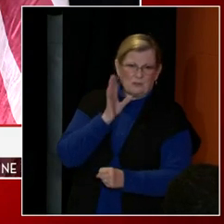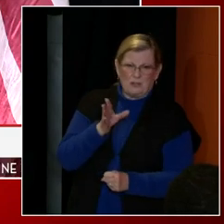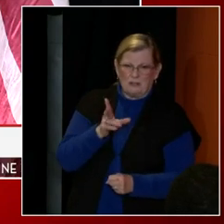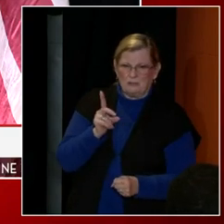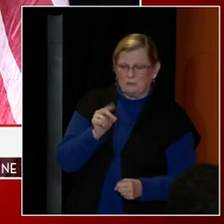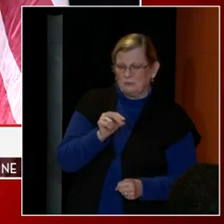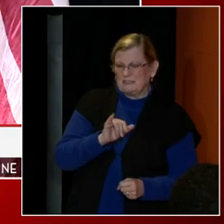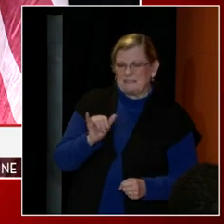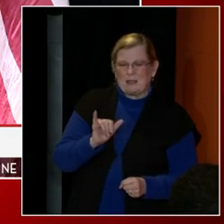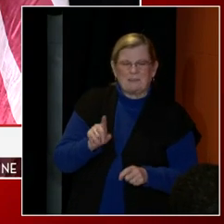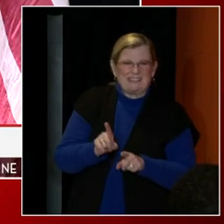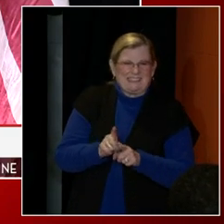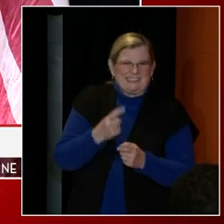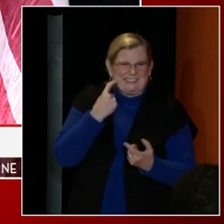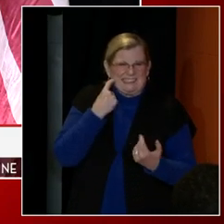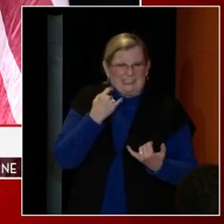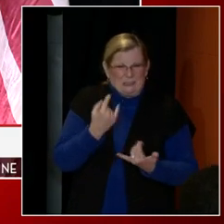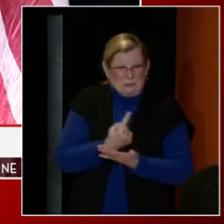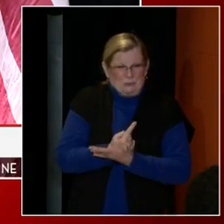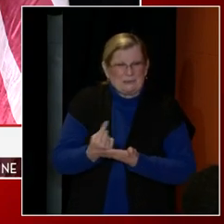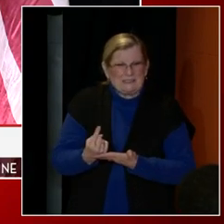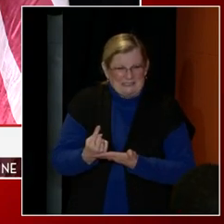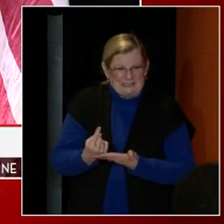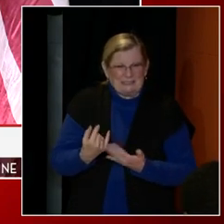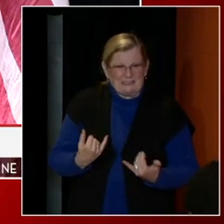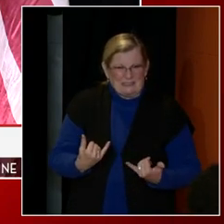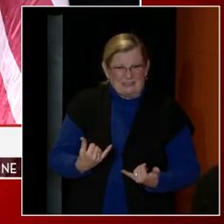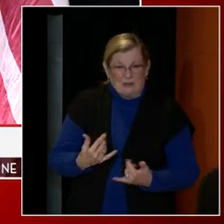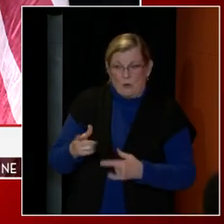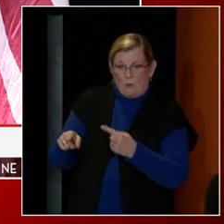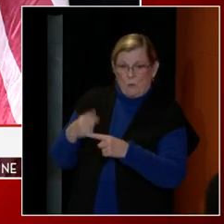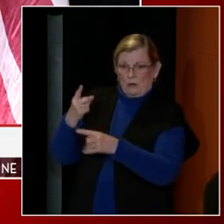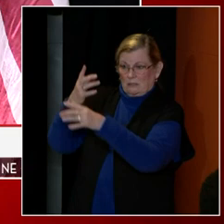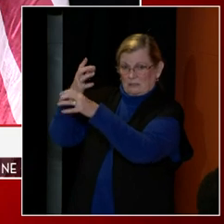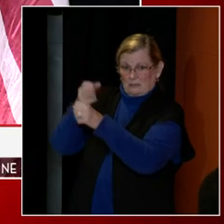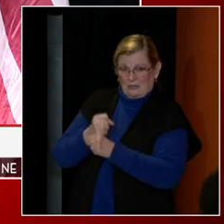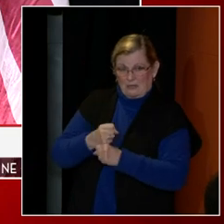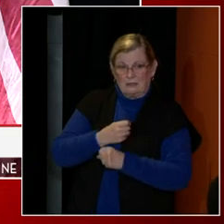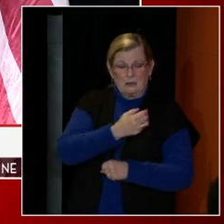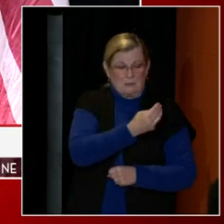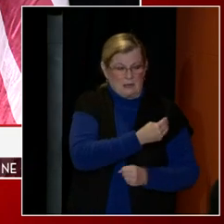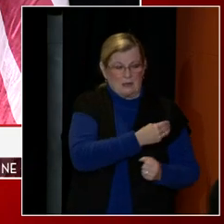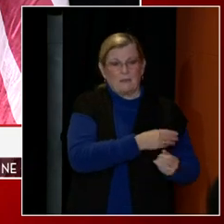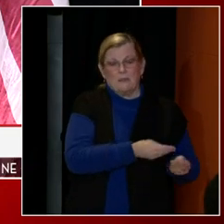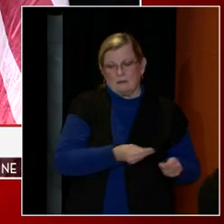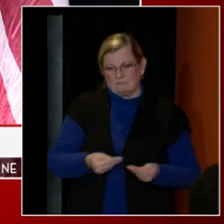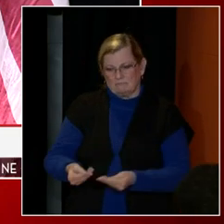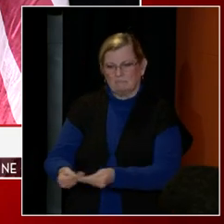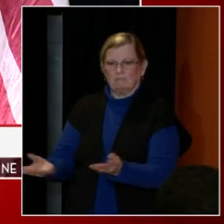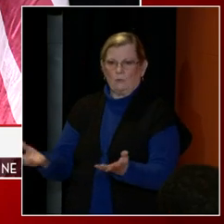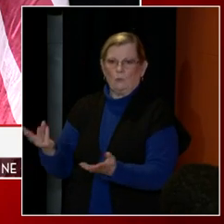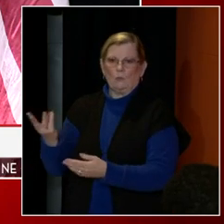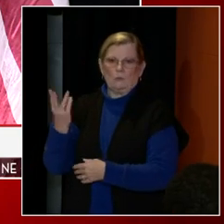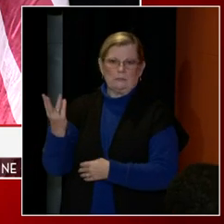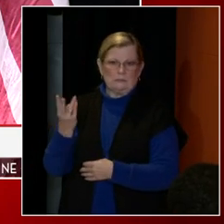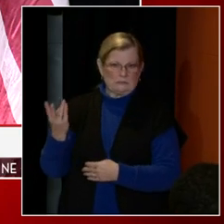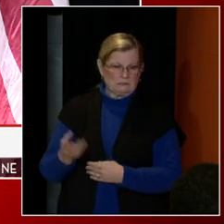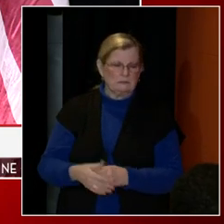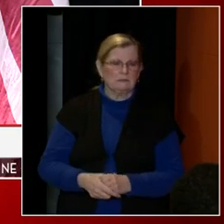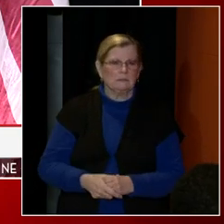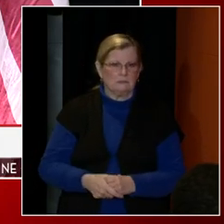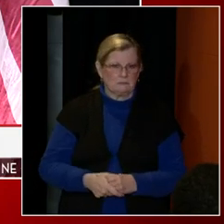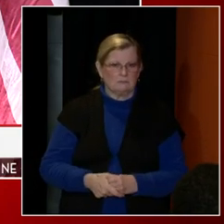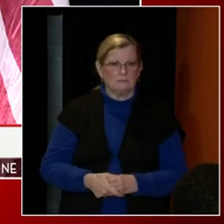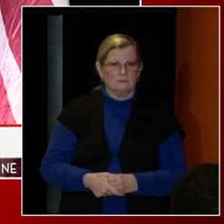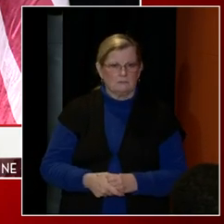we'll let you know. So we'll get vaccine Mondays through Wednesdays. And from a logistics perspective, Operation Warp Speed needs to